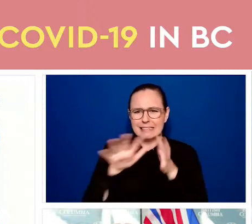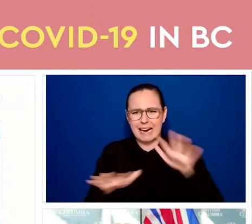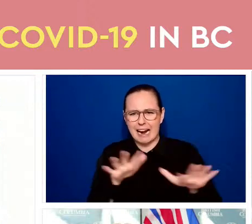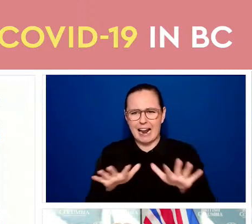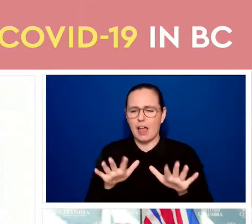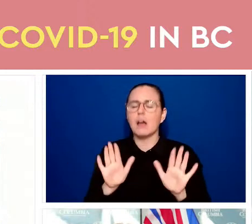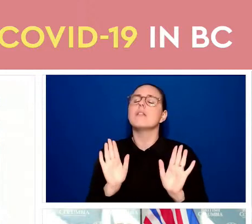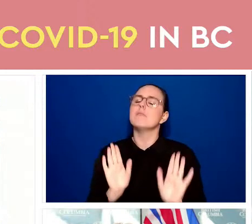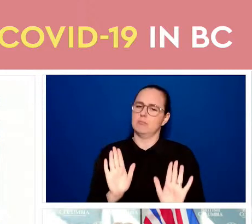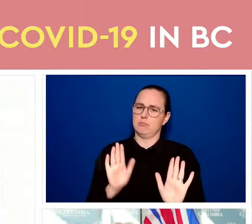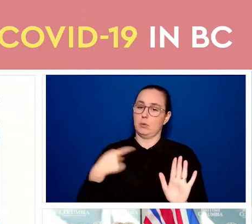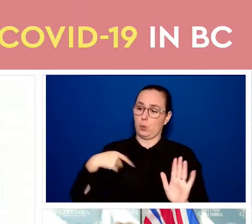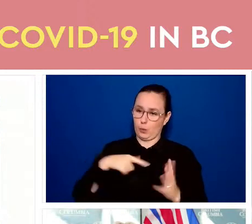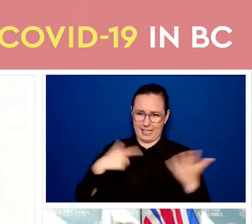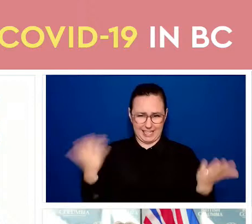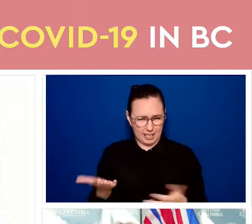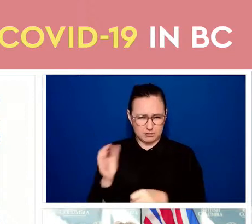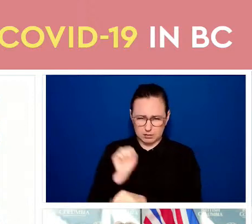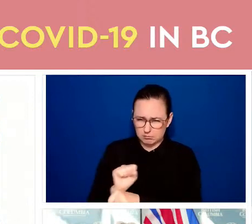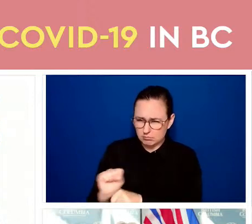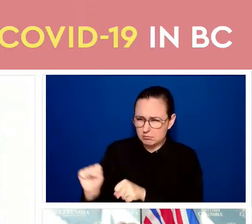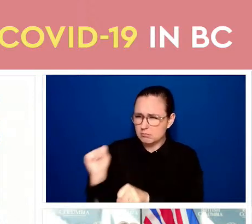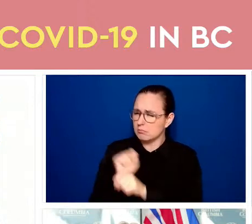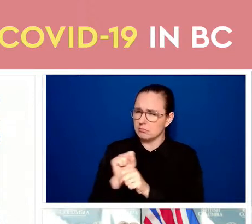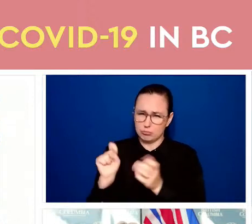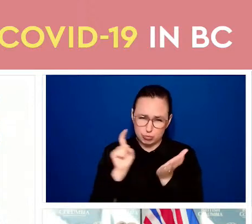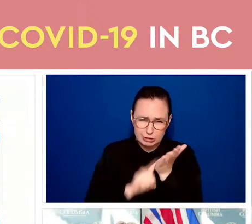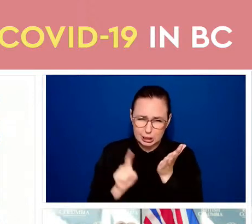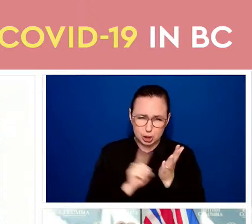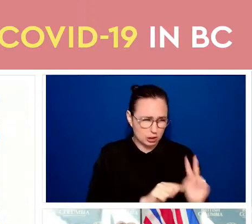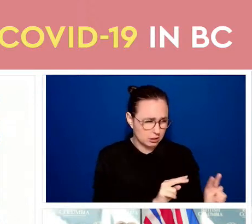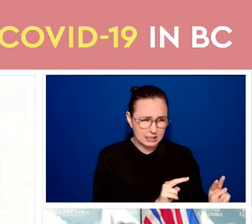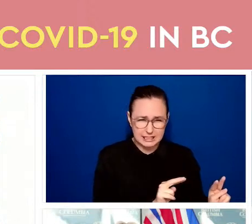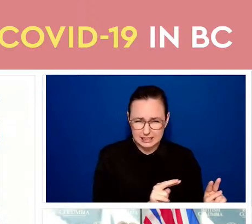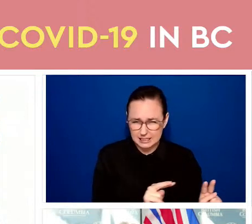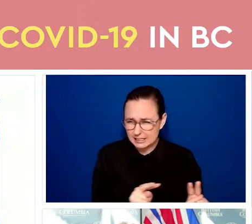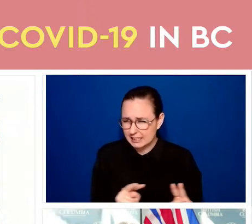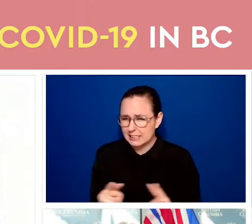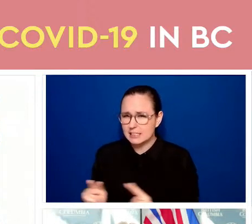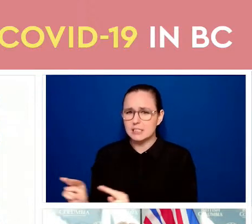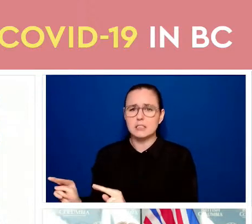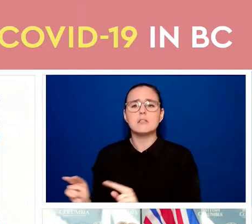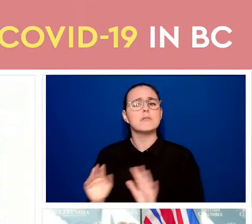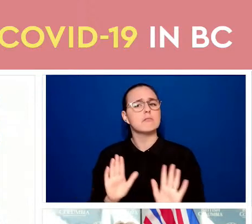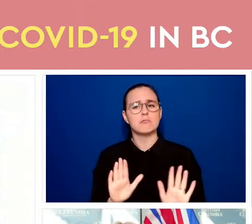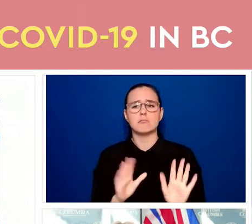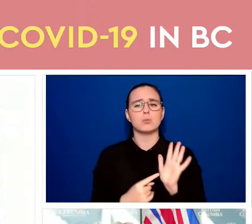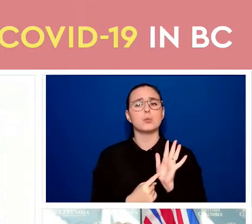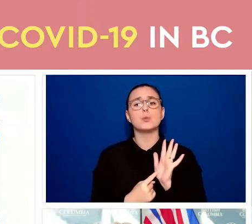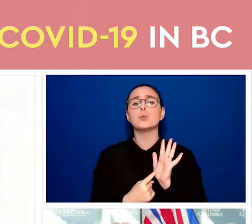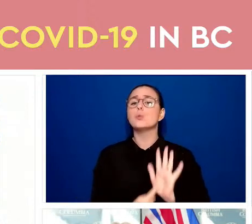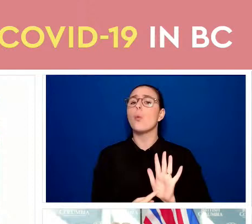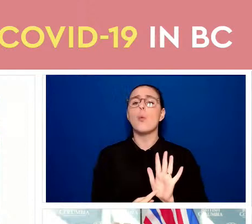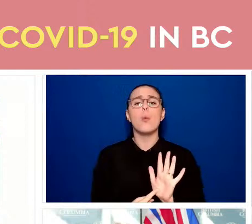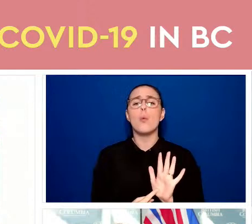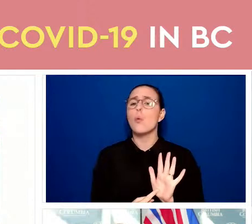and internationally to make sure that these mixed vaccine schedules are going to be accepted,